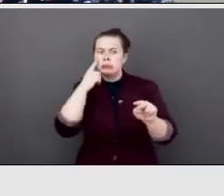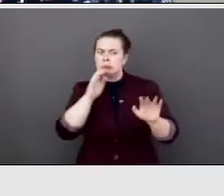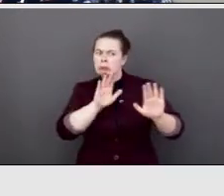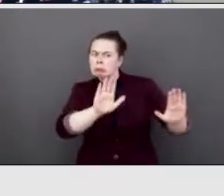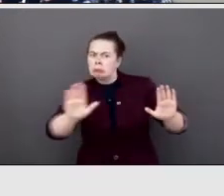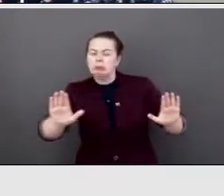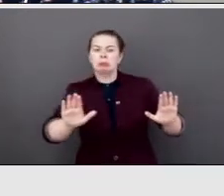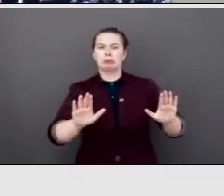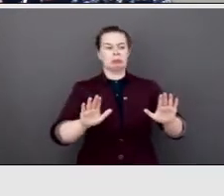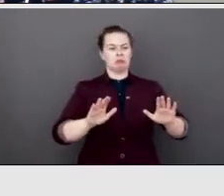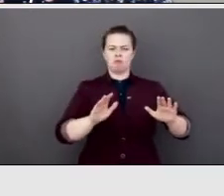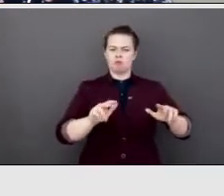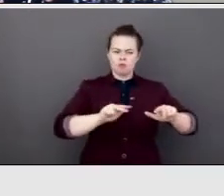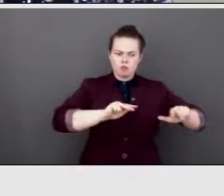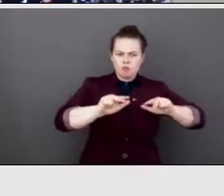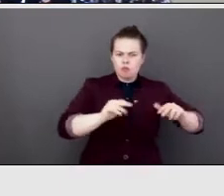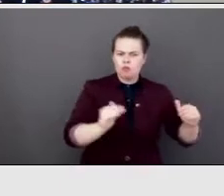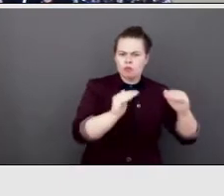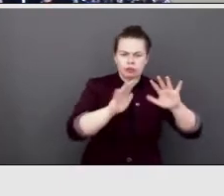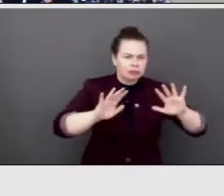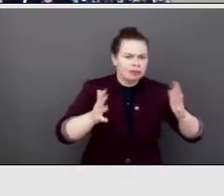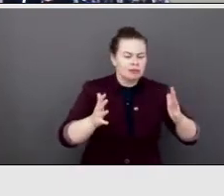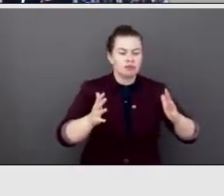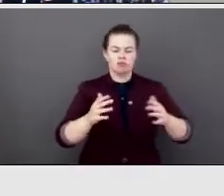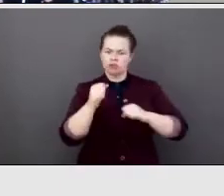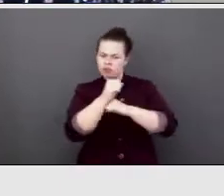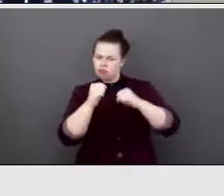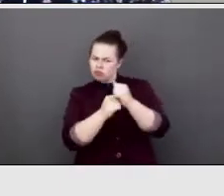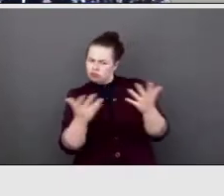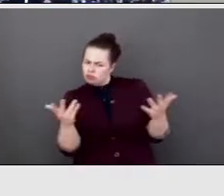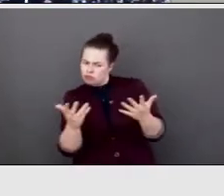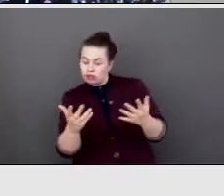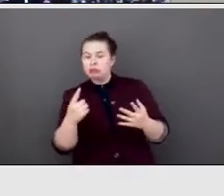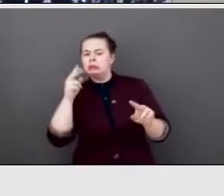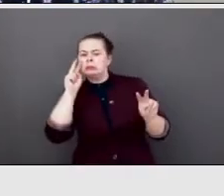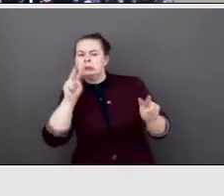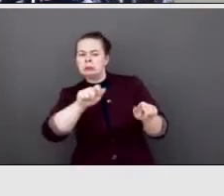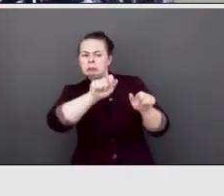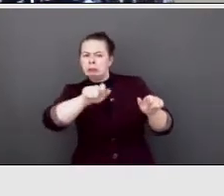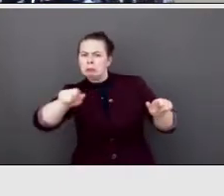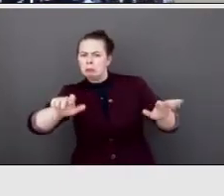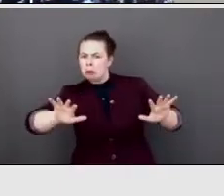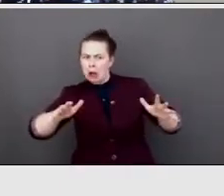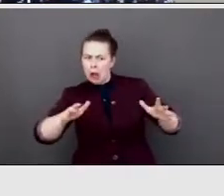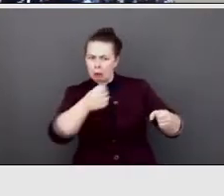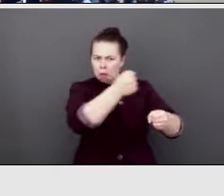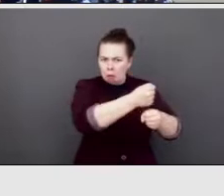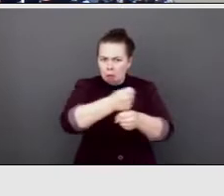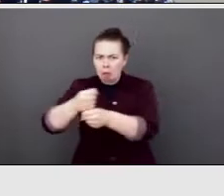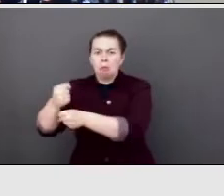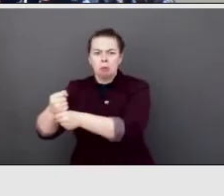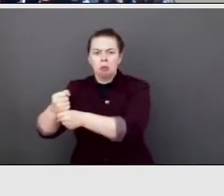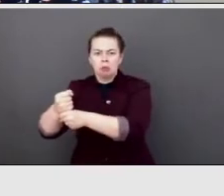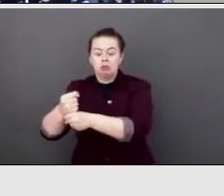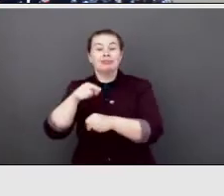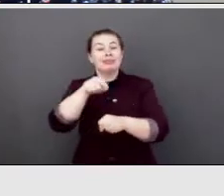organizational, structural, and systemic factors of healthcare systems, which also includes human factors. So this work